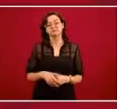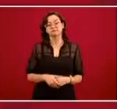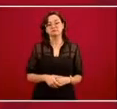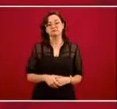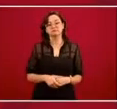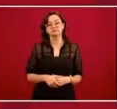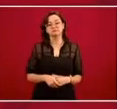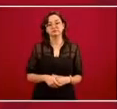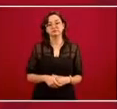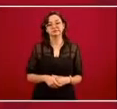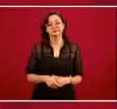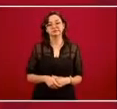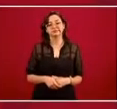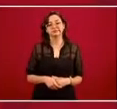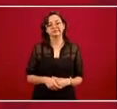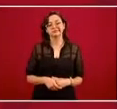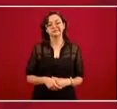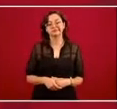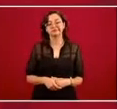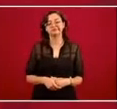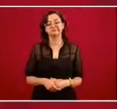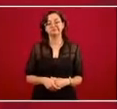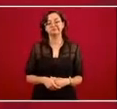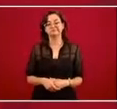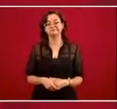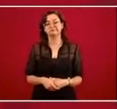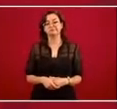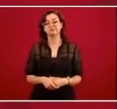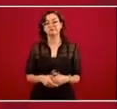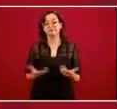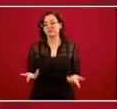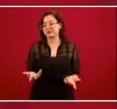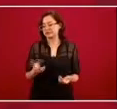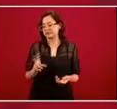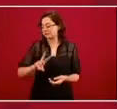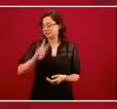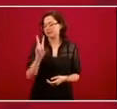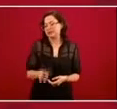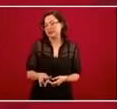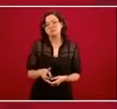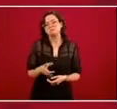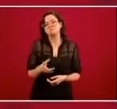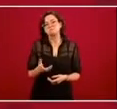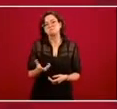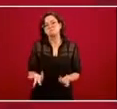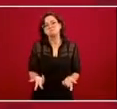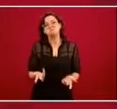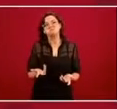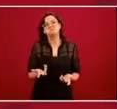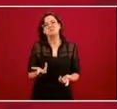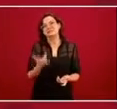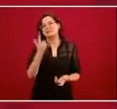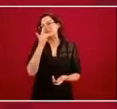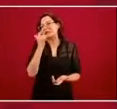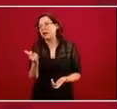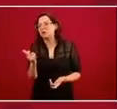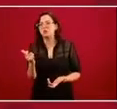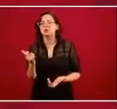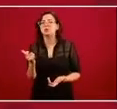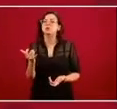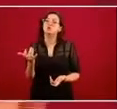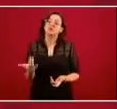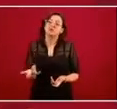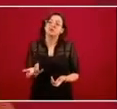Yes, indeed, it wouldn't be rare, and I'm using this term because I do not know